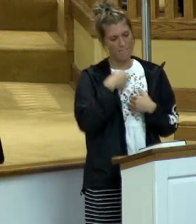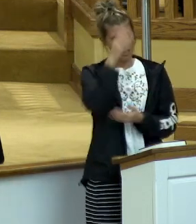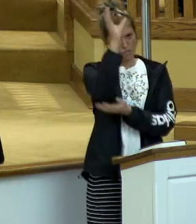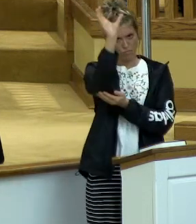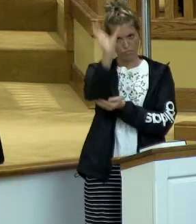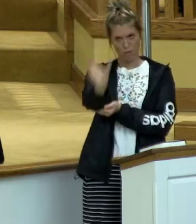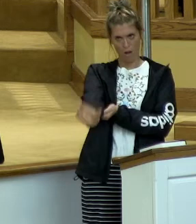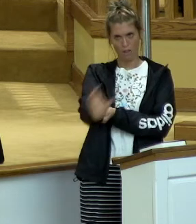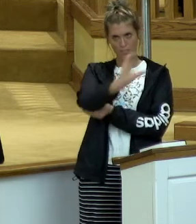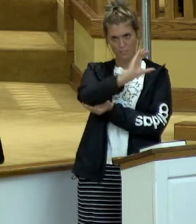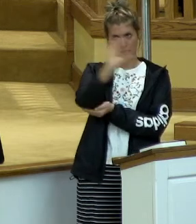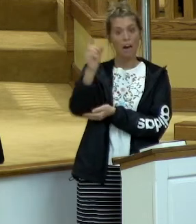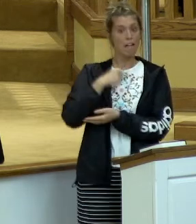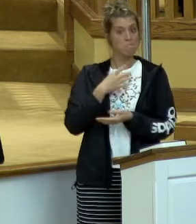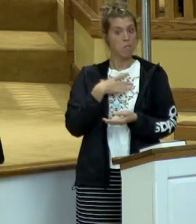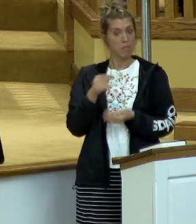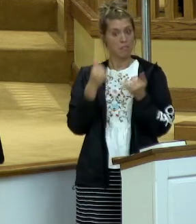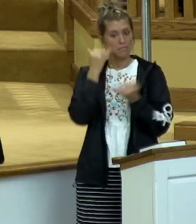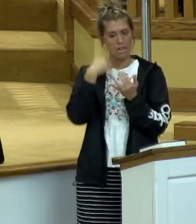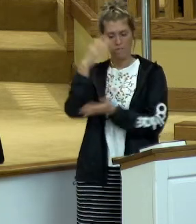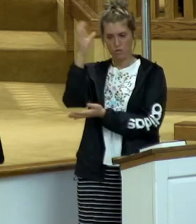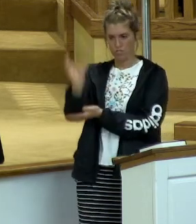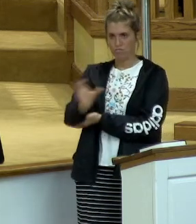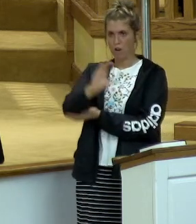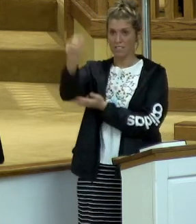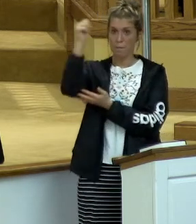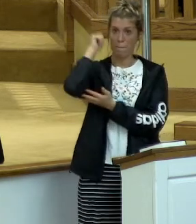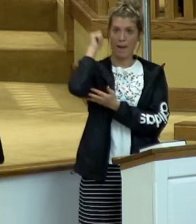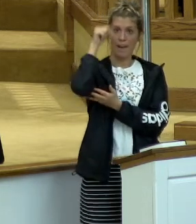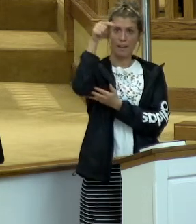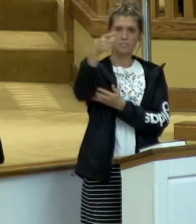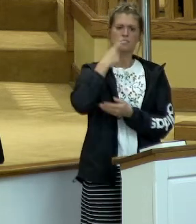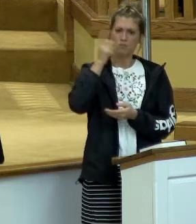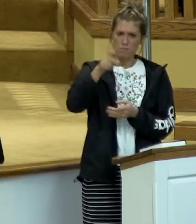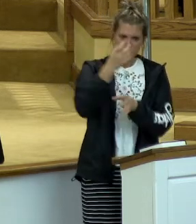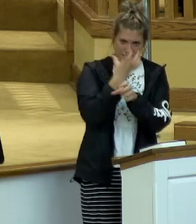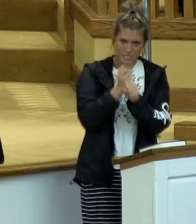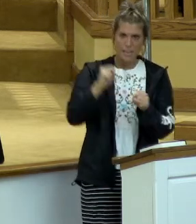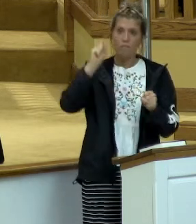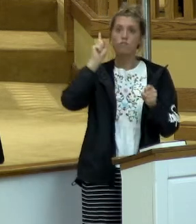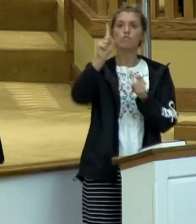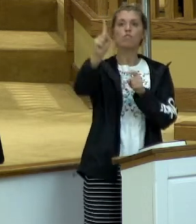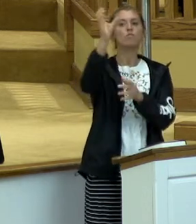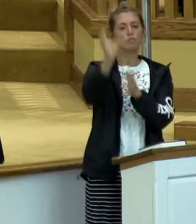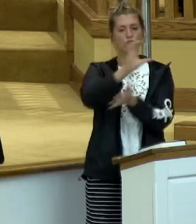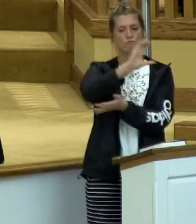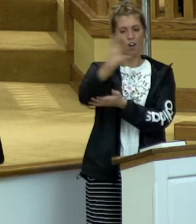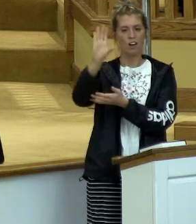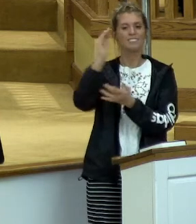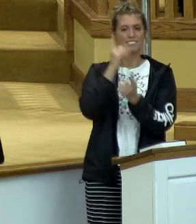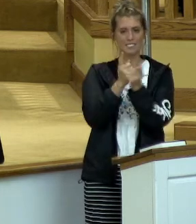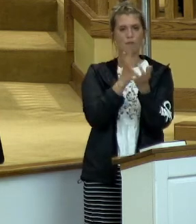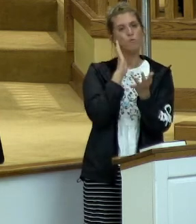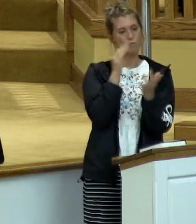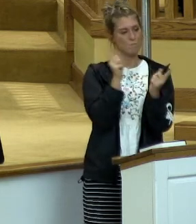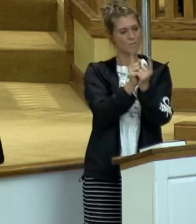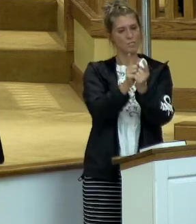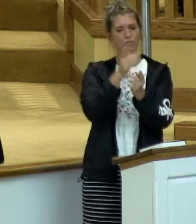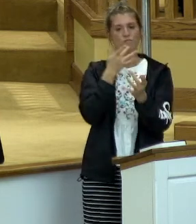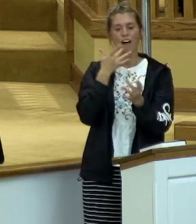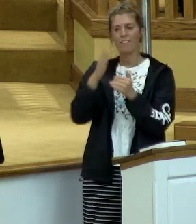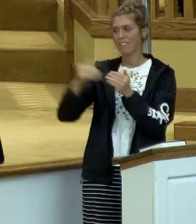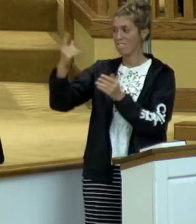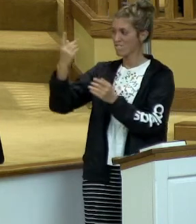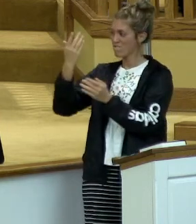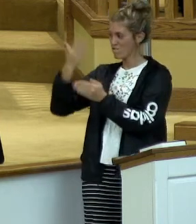taken a cross, and I actually like this idea, and they put a cross in the back of the auditorium, and they say, if you need to get saved today, go to the cross and someone will meet you. And instead of coming